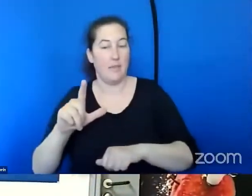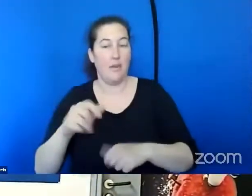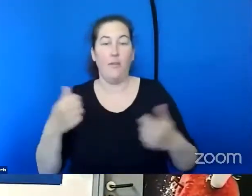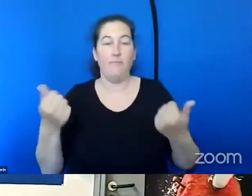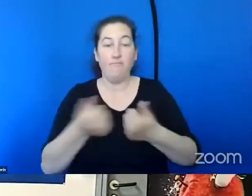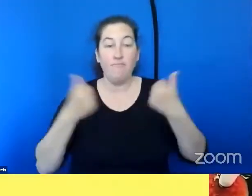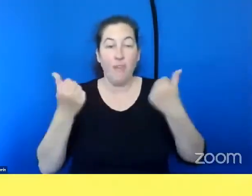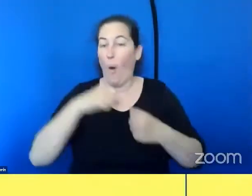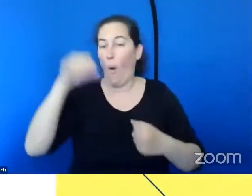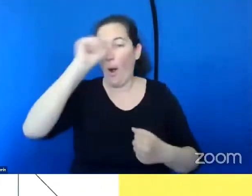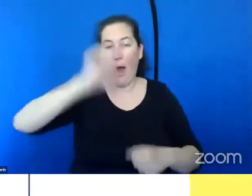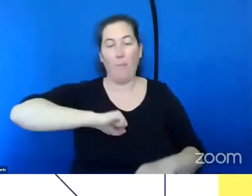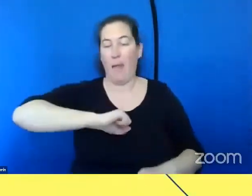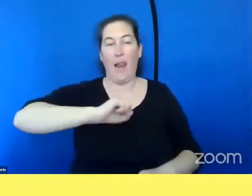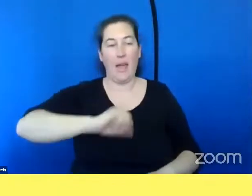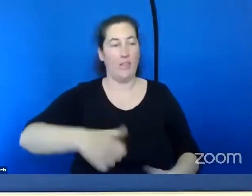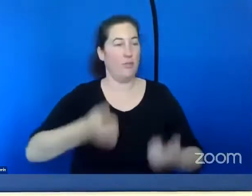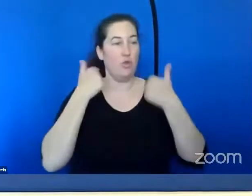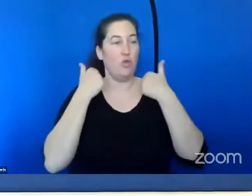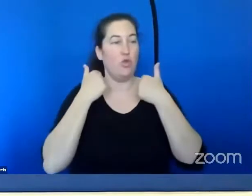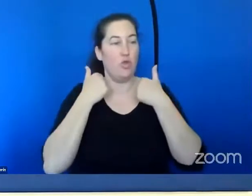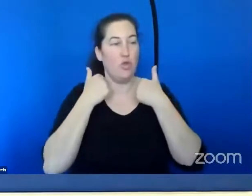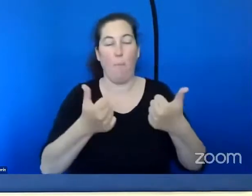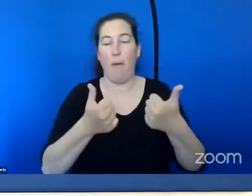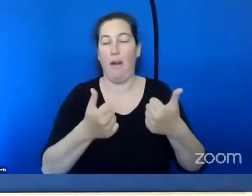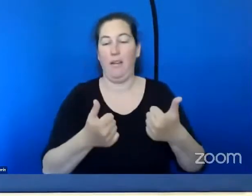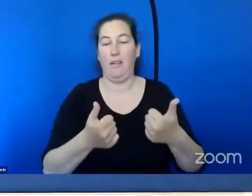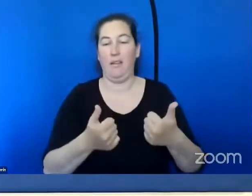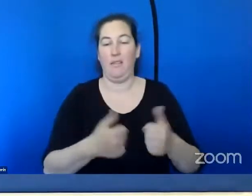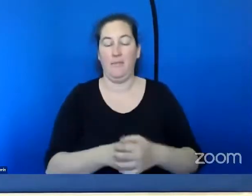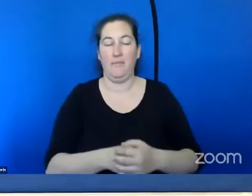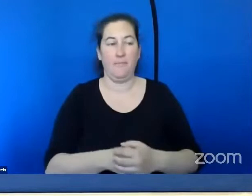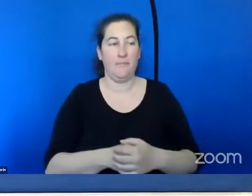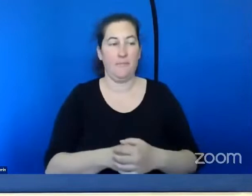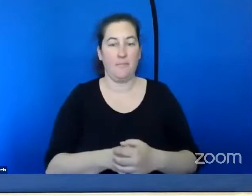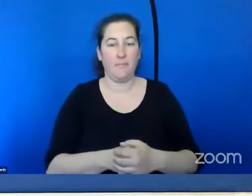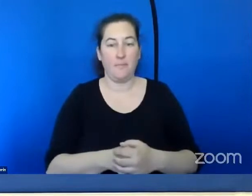And that is excellent, really.